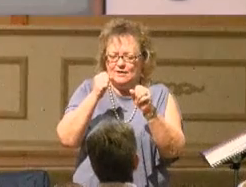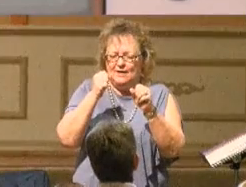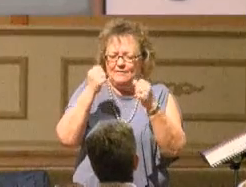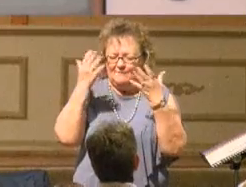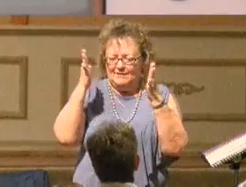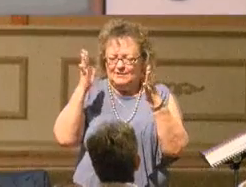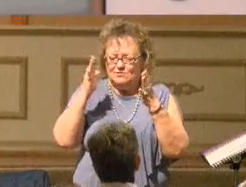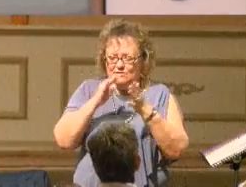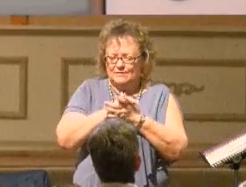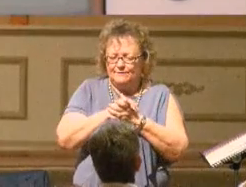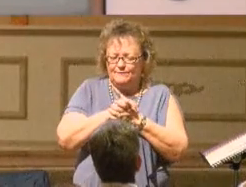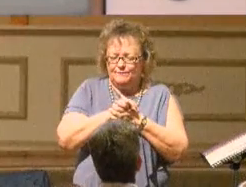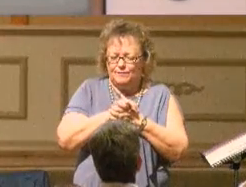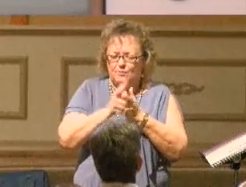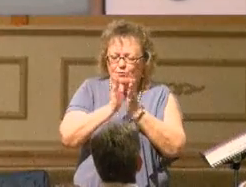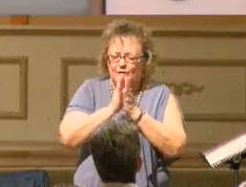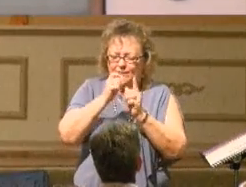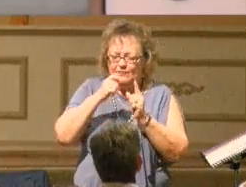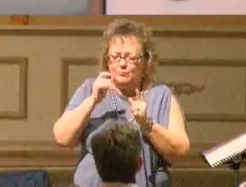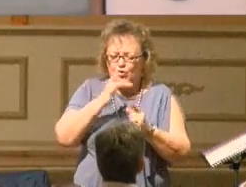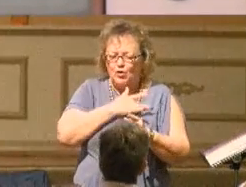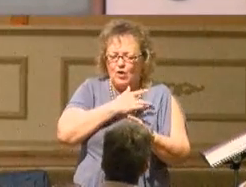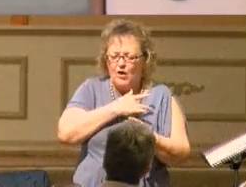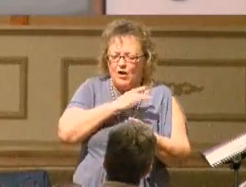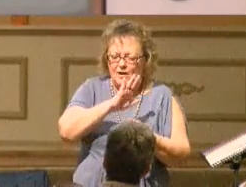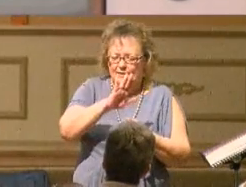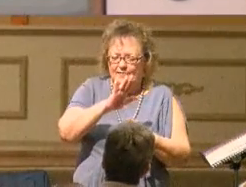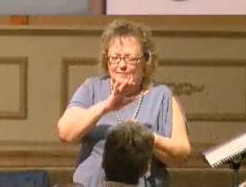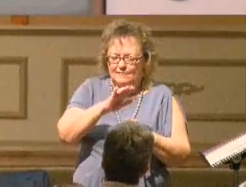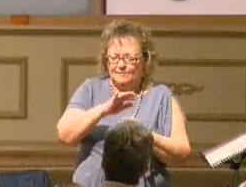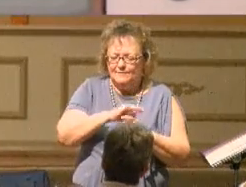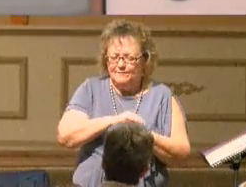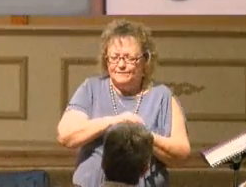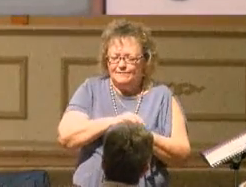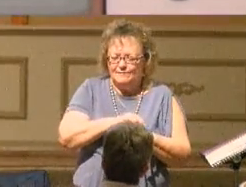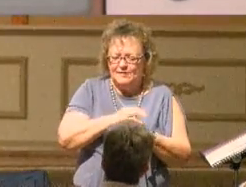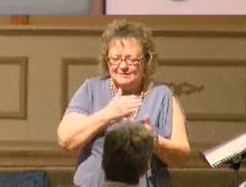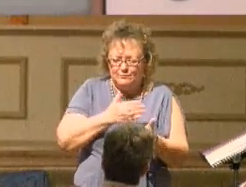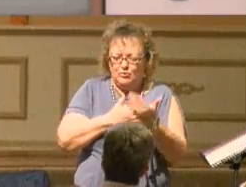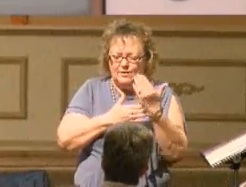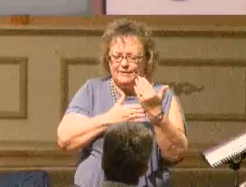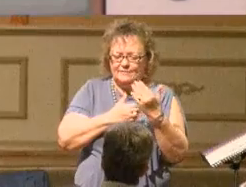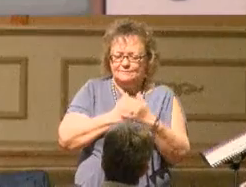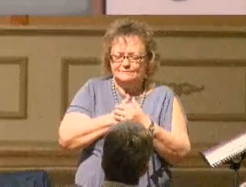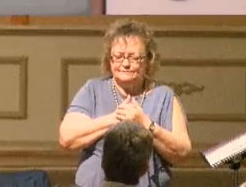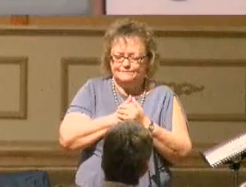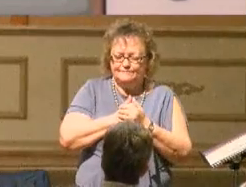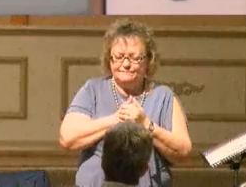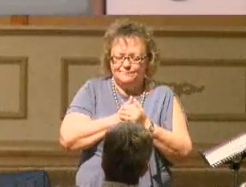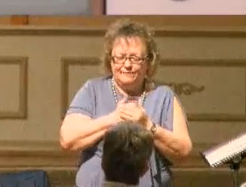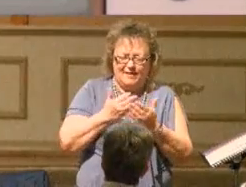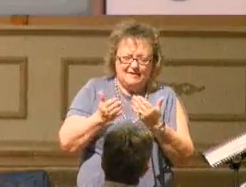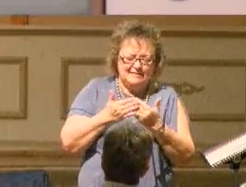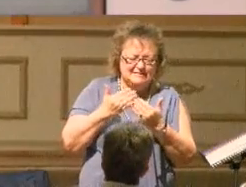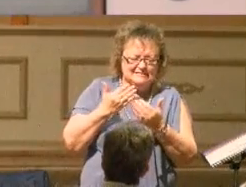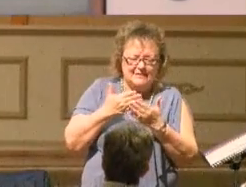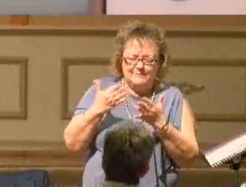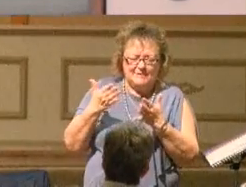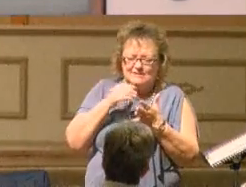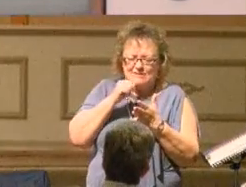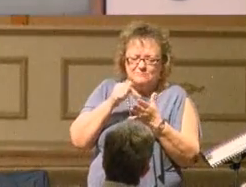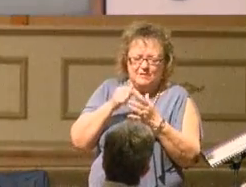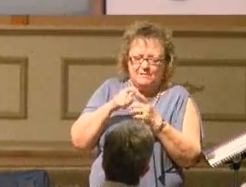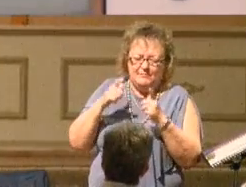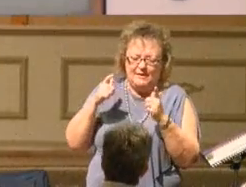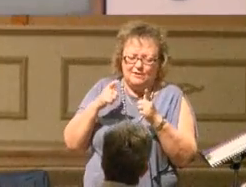Would you pray this from your heart and mean it? Right now, this morning. Just something like this. You don't even have to pray it big and